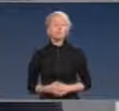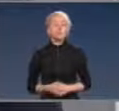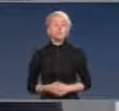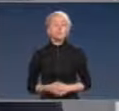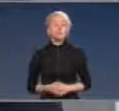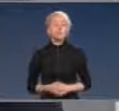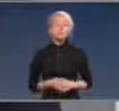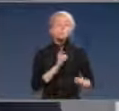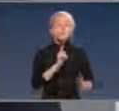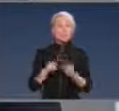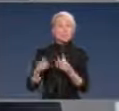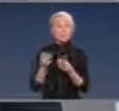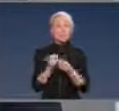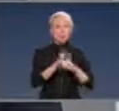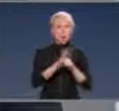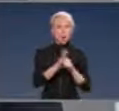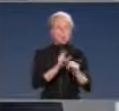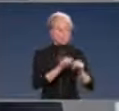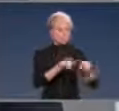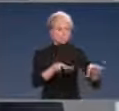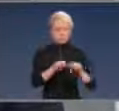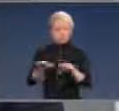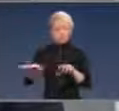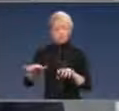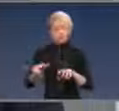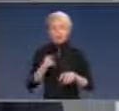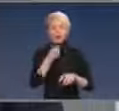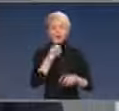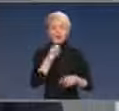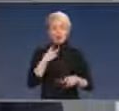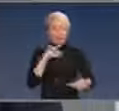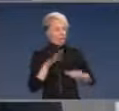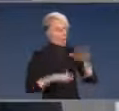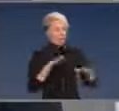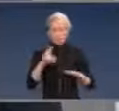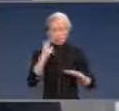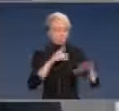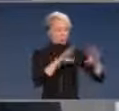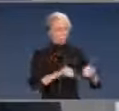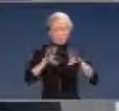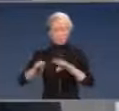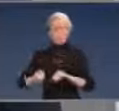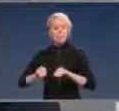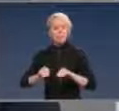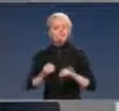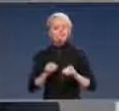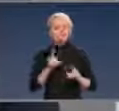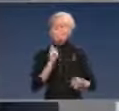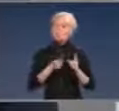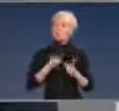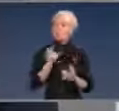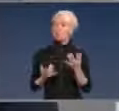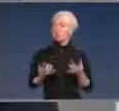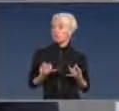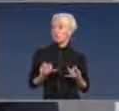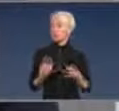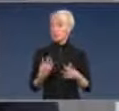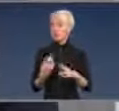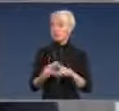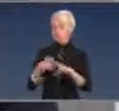we'll be ahead, but we're always in the fight in Australia. And what it demonstrates is that you can deal with outbreaks, you can get on top of